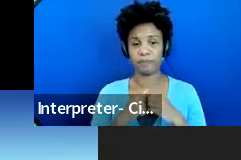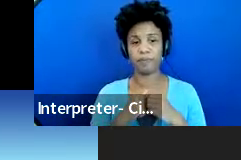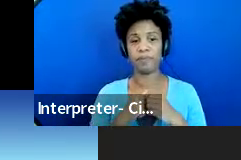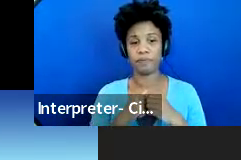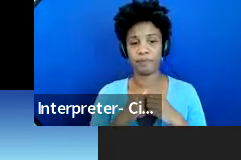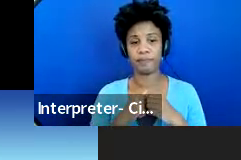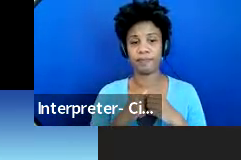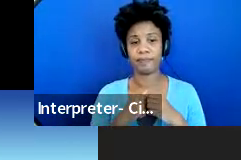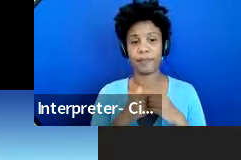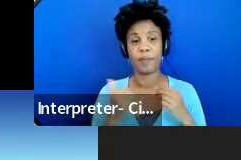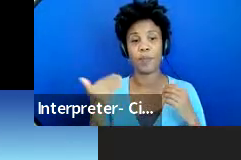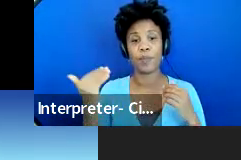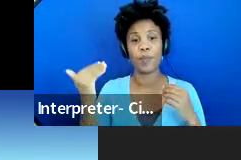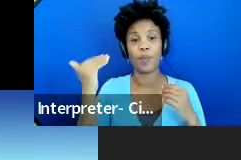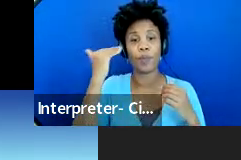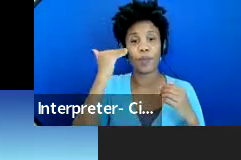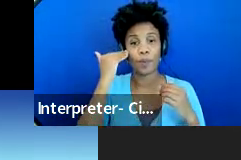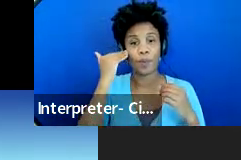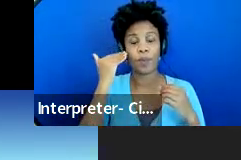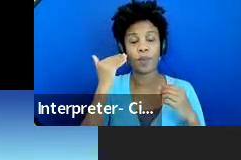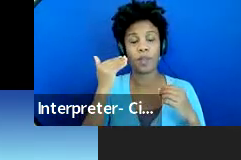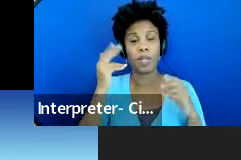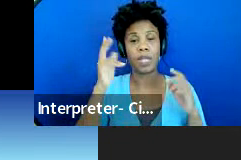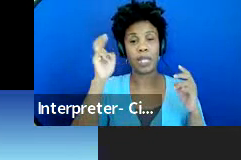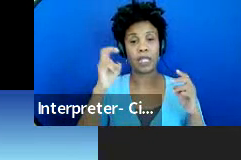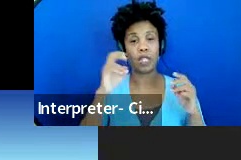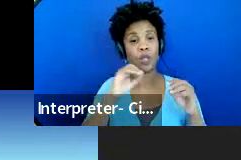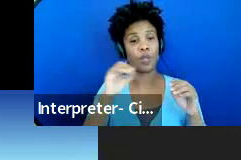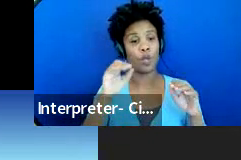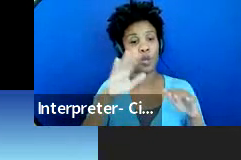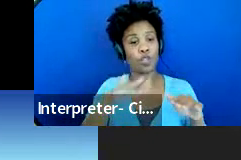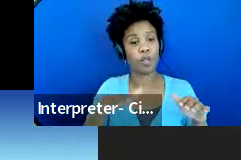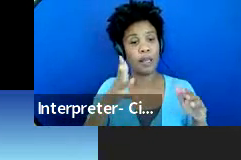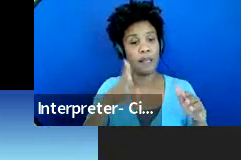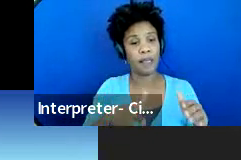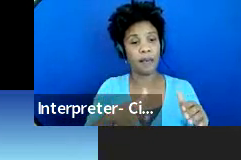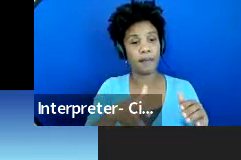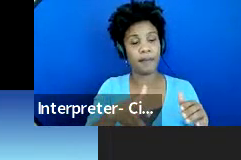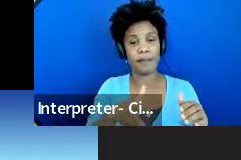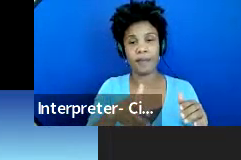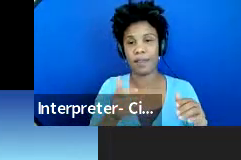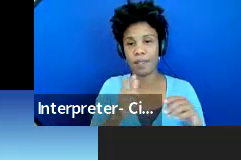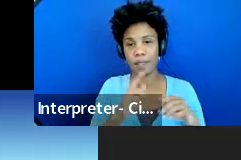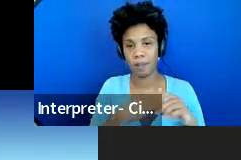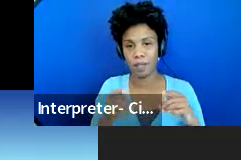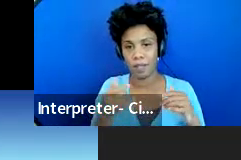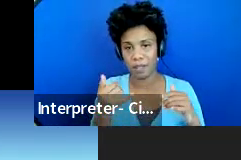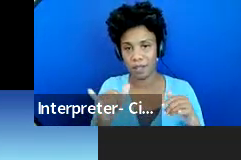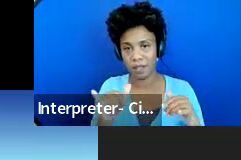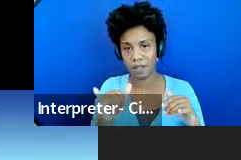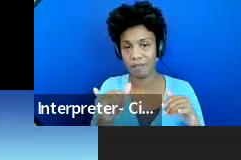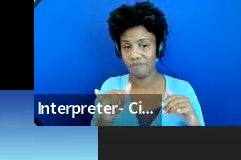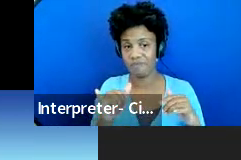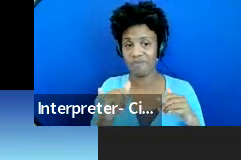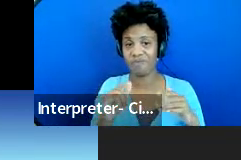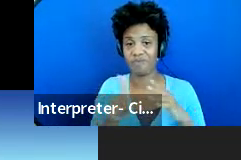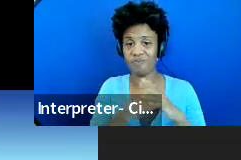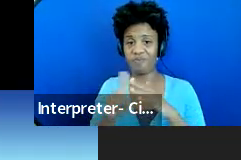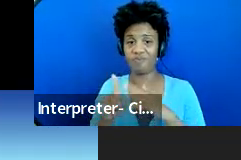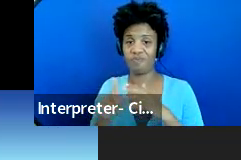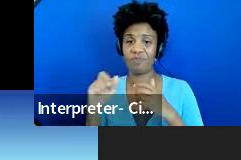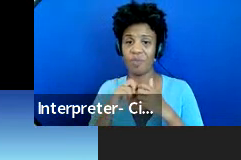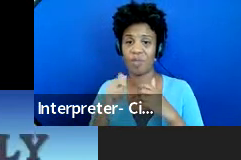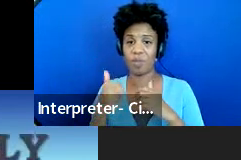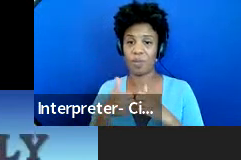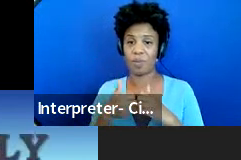left behind. It leads the parents, for example, to make decisions, difficult decisions that can in fact pose